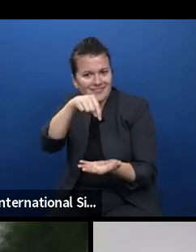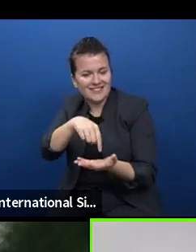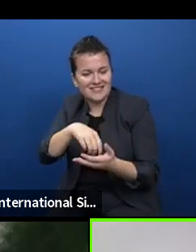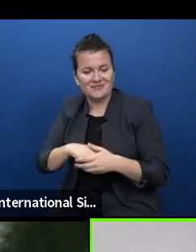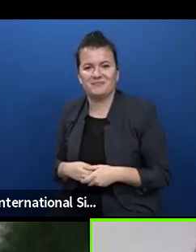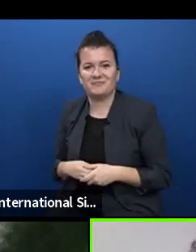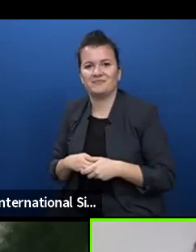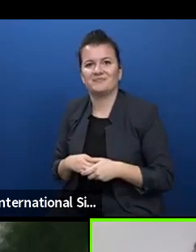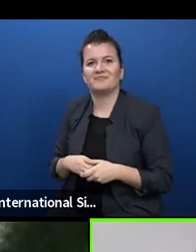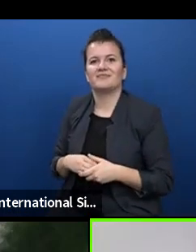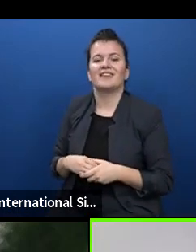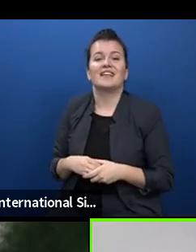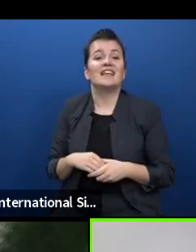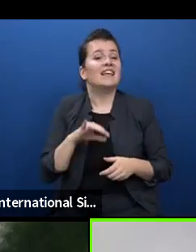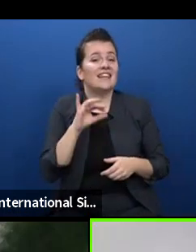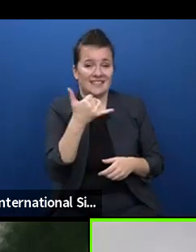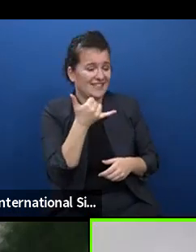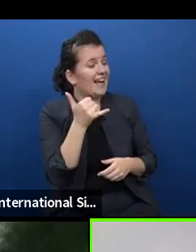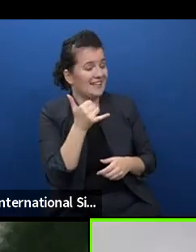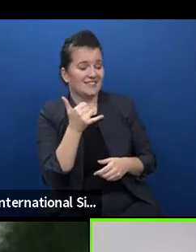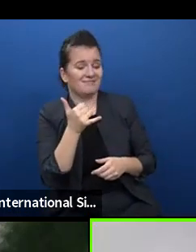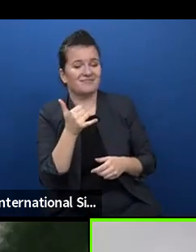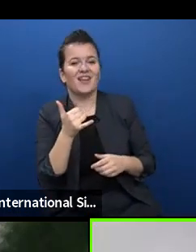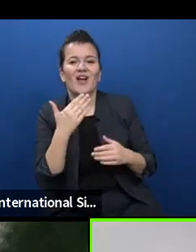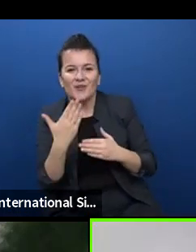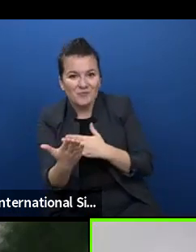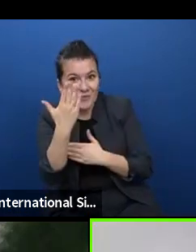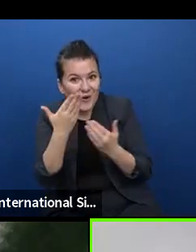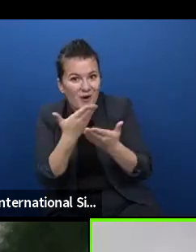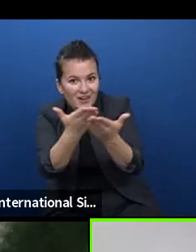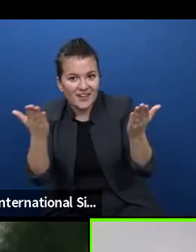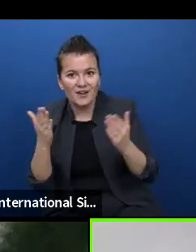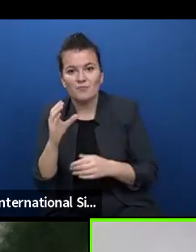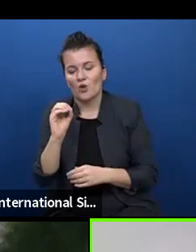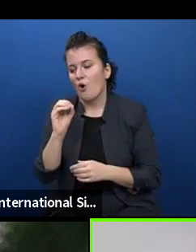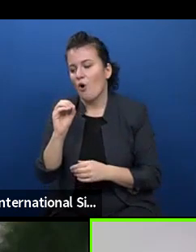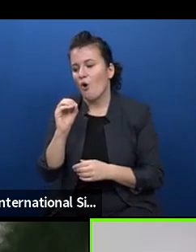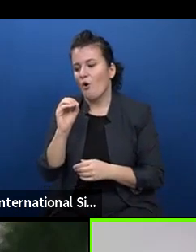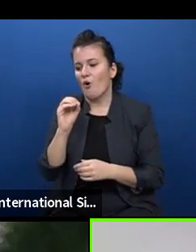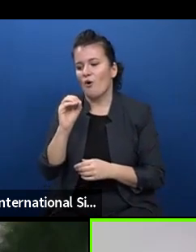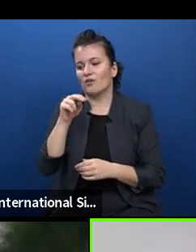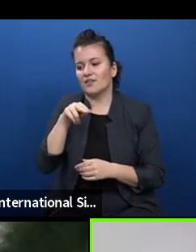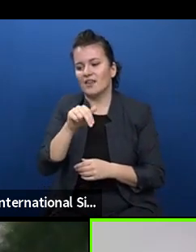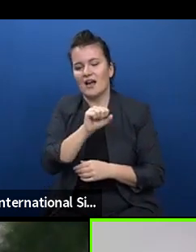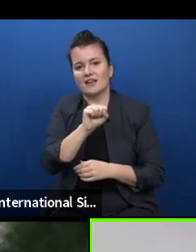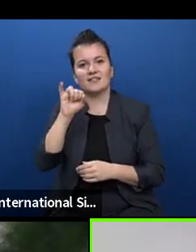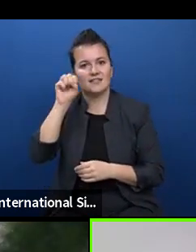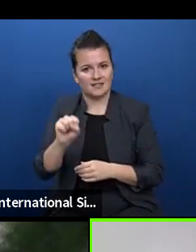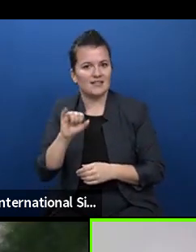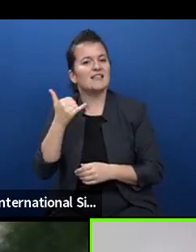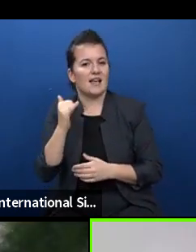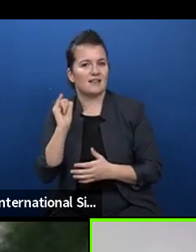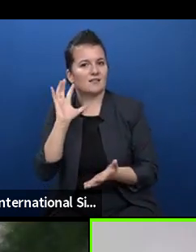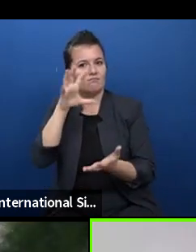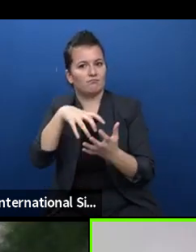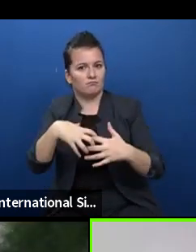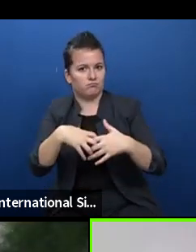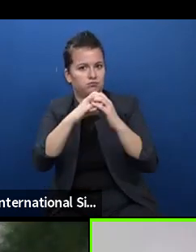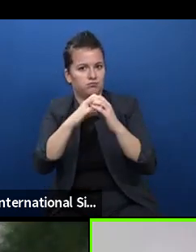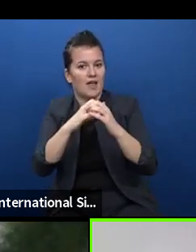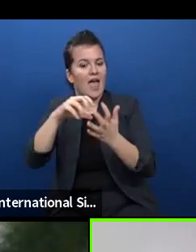Yes, of course. Yes, Good morning, everyone. Onassis Stegi, which is a division of the Onassis Foundation here in Athens,